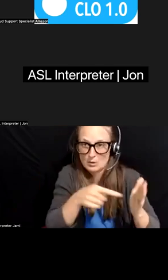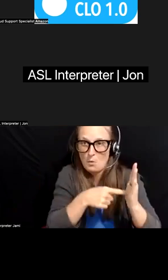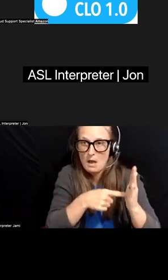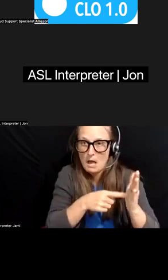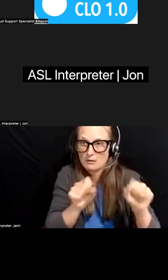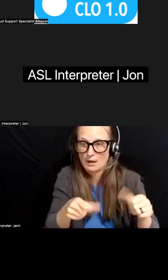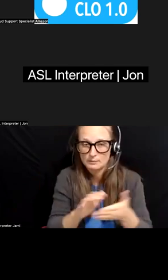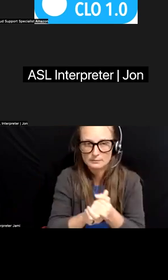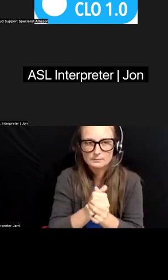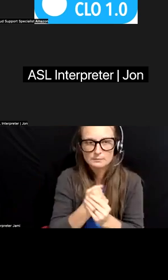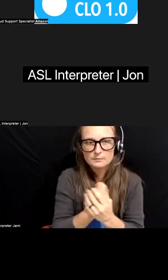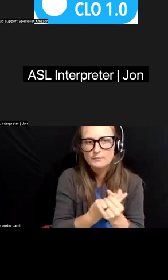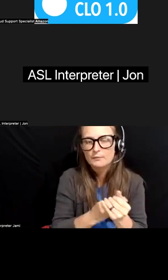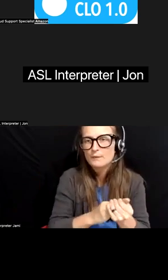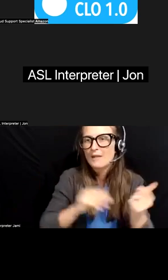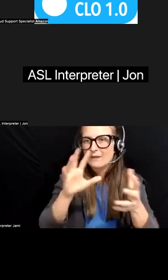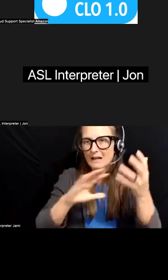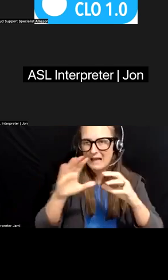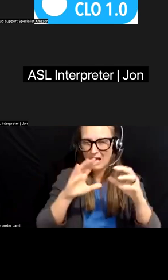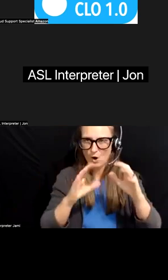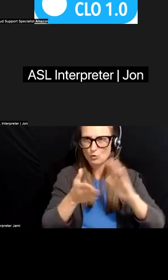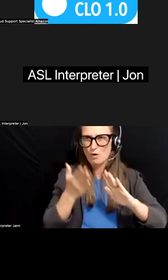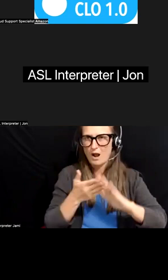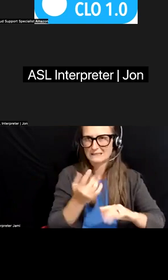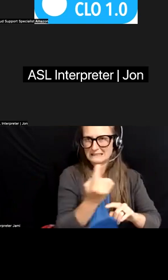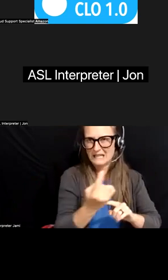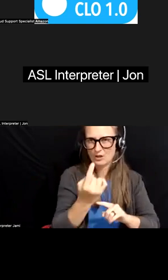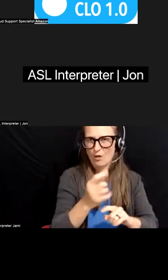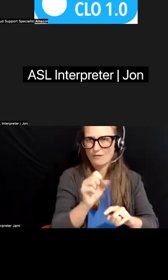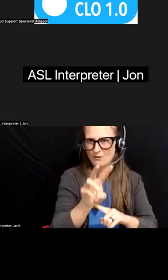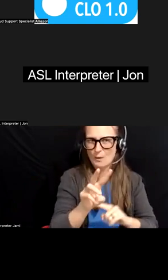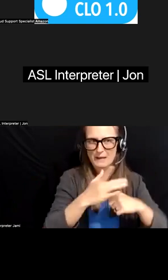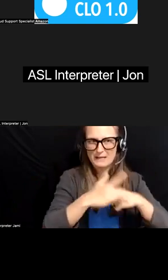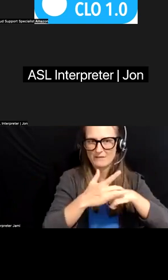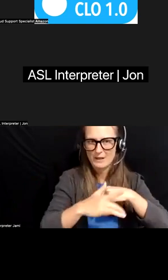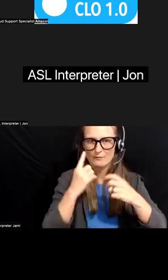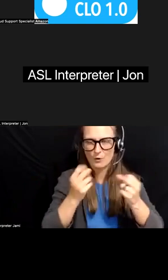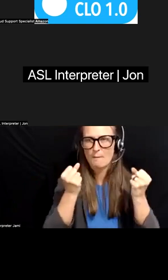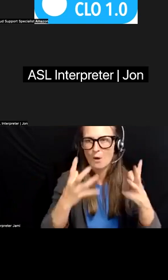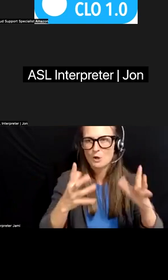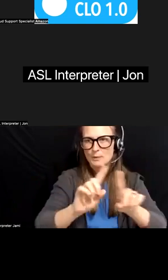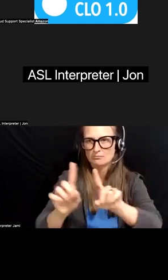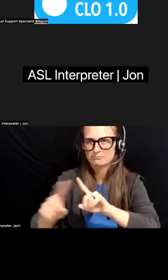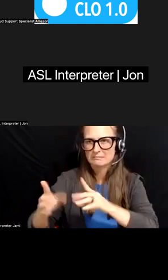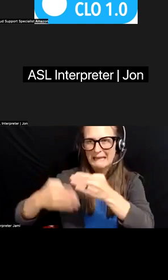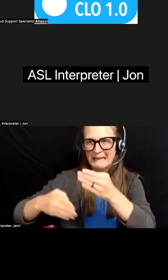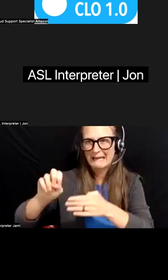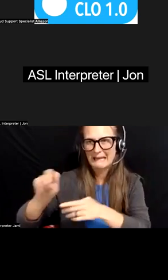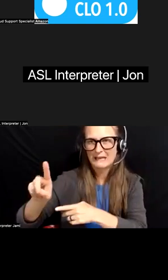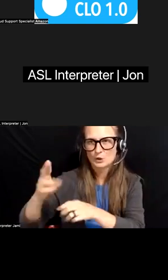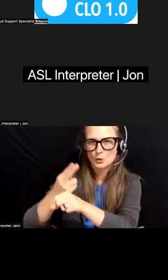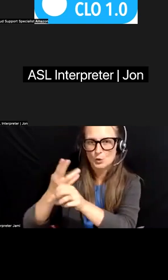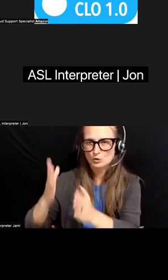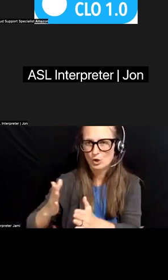PC. The cloud runs a single instance of the software and makes it available for multiple end users. Yeah, Gmail This could makes be cloud computing